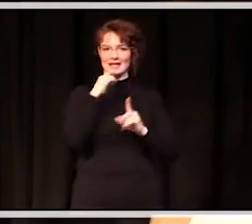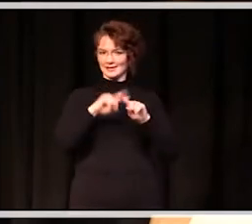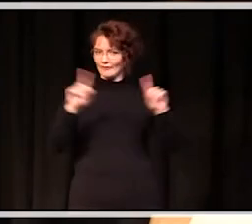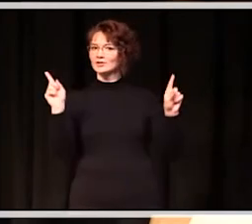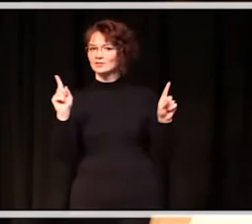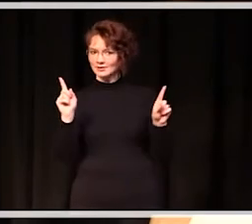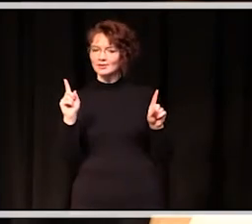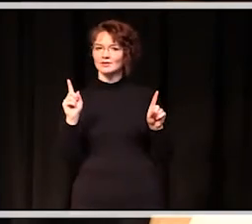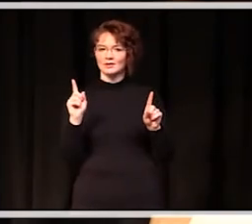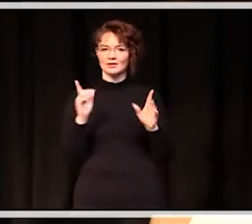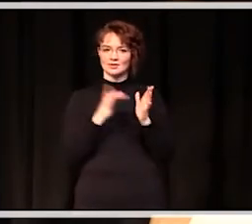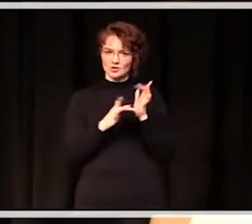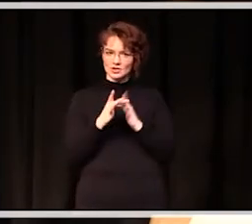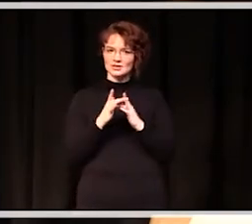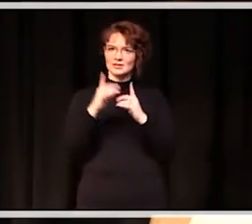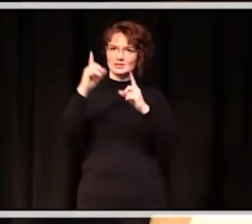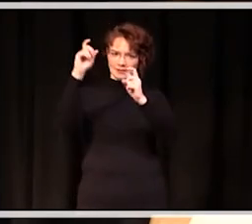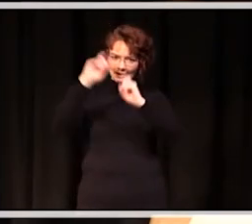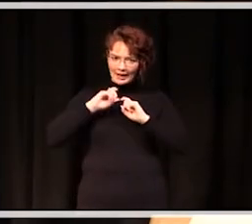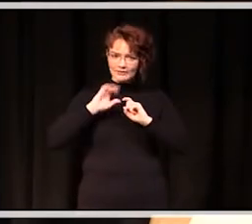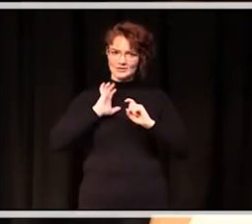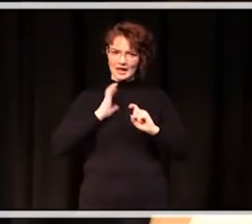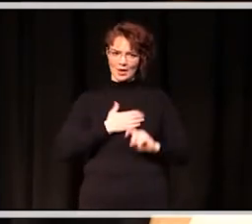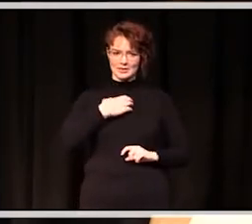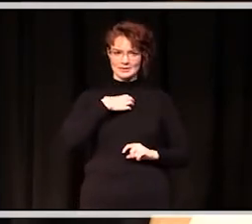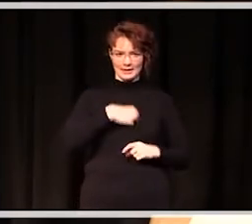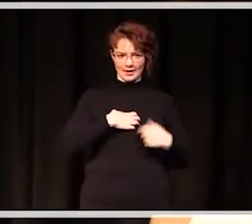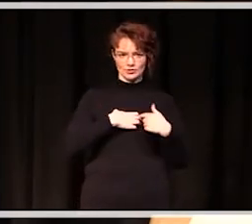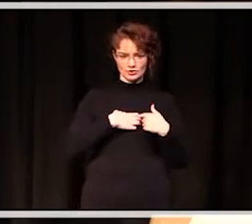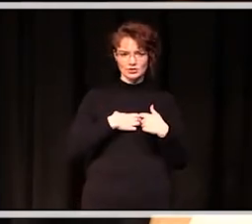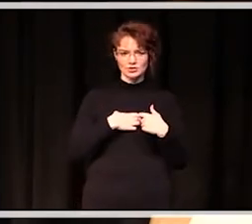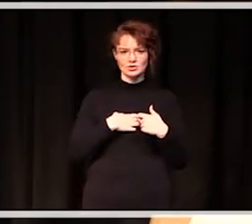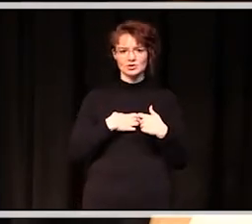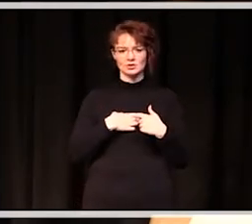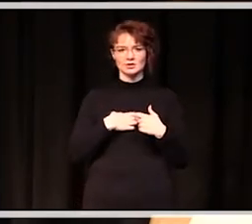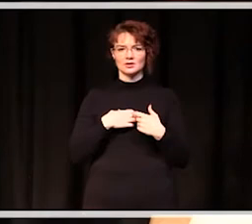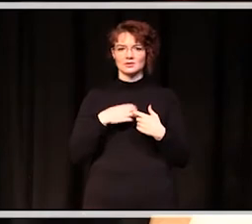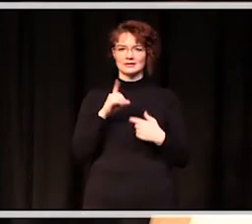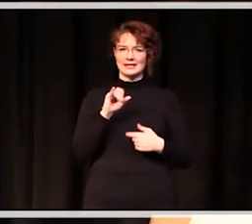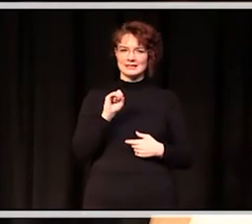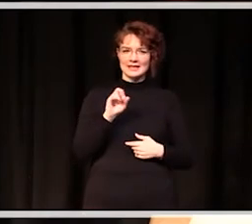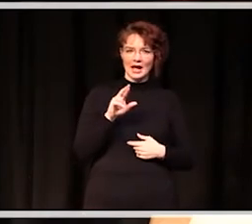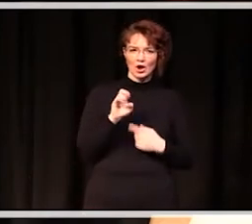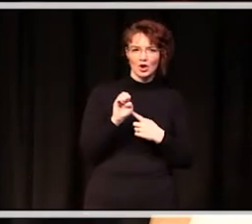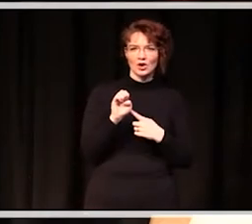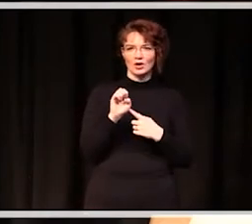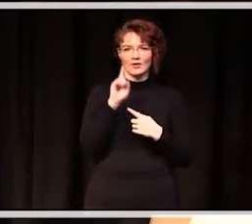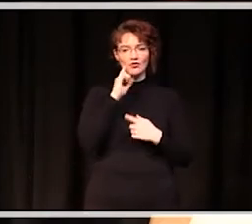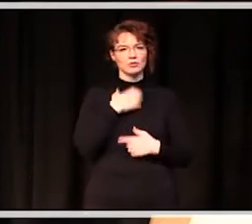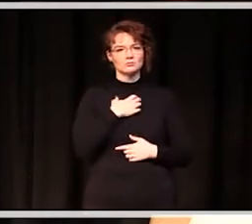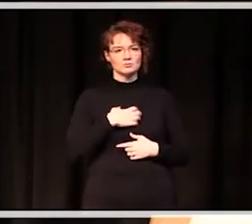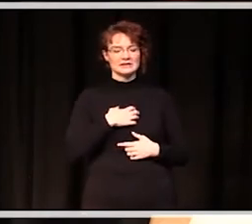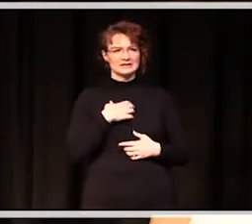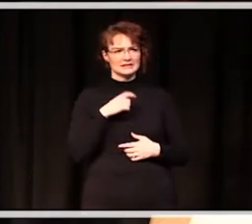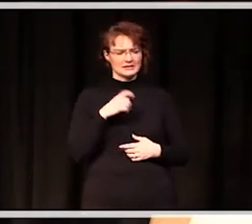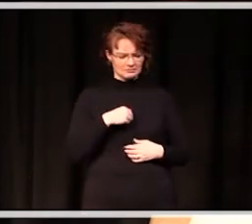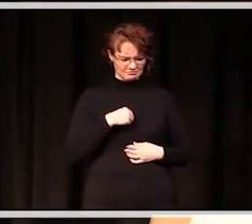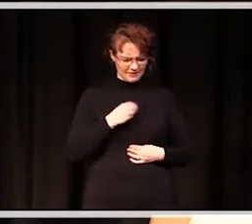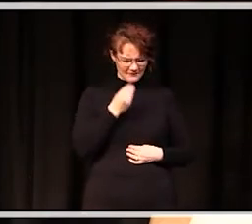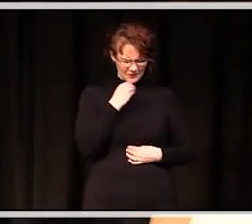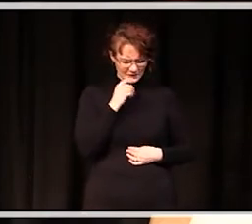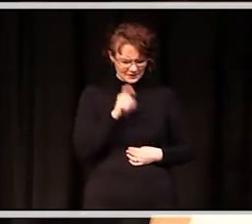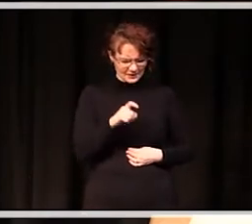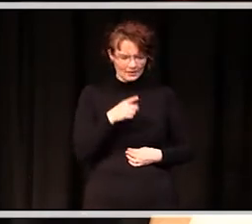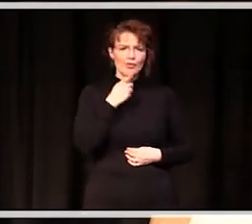actually put these desires in us. Look, he put the desire for hunger, for